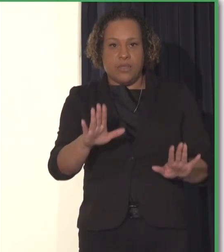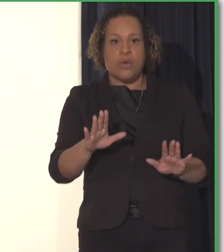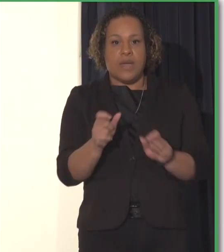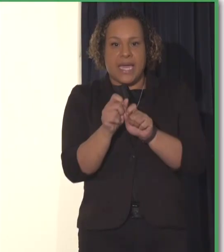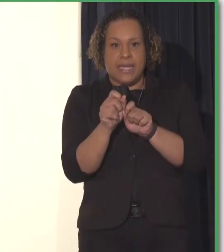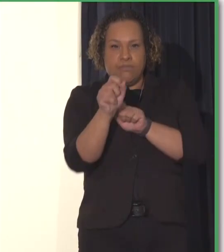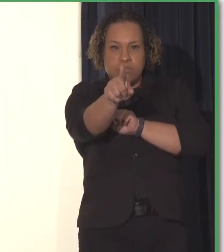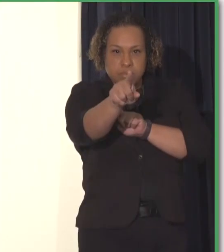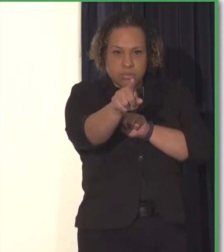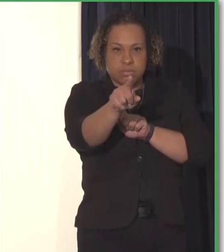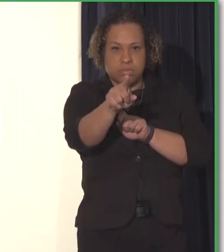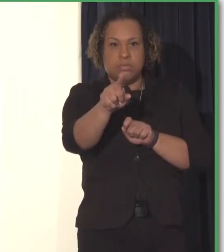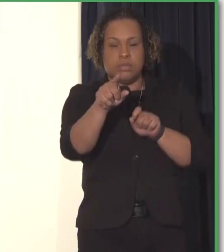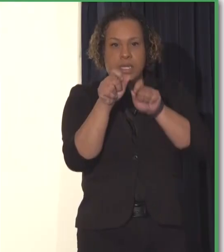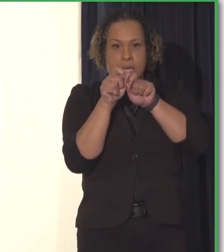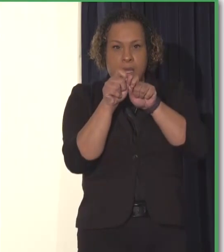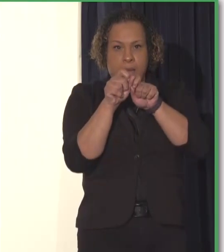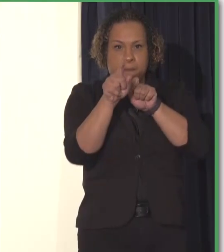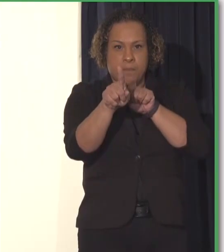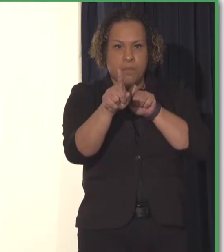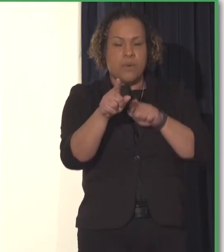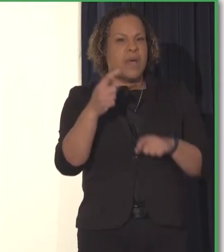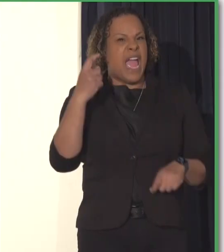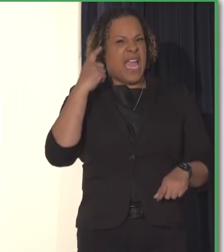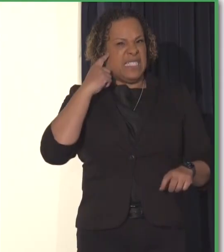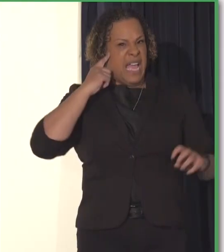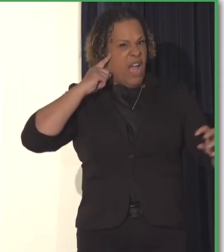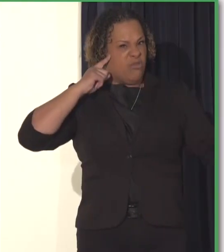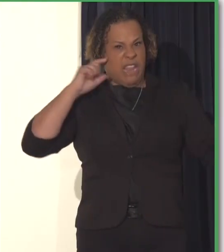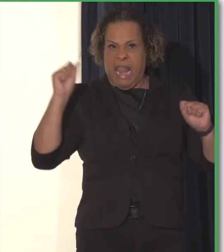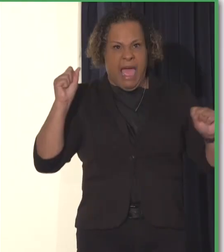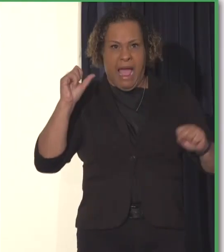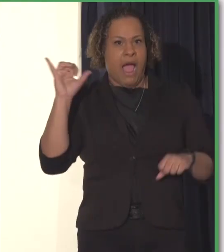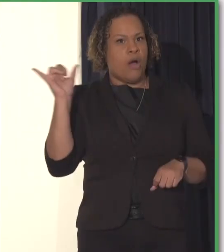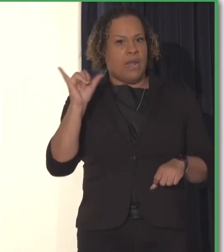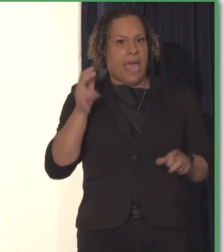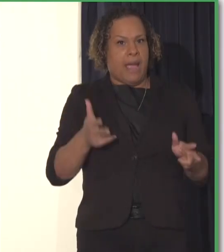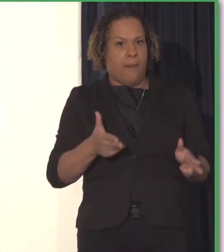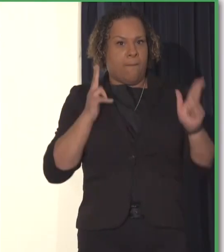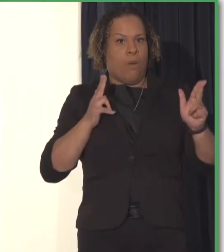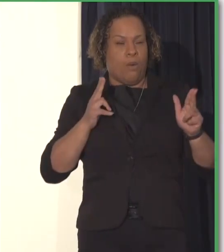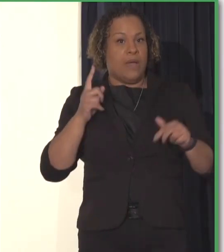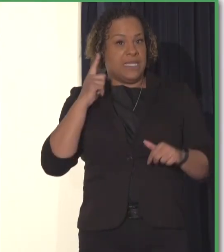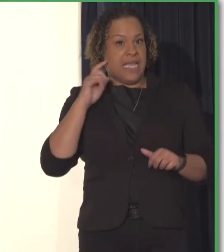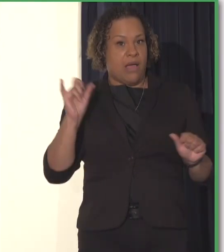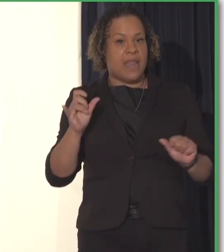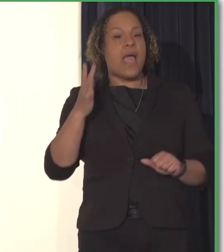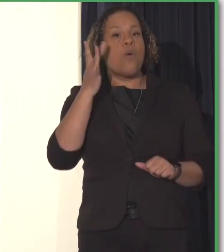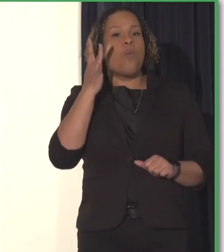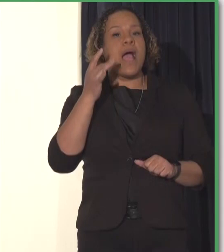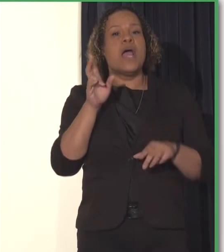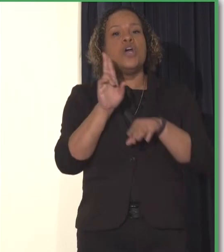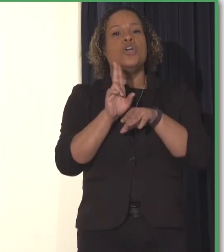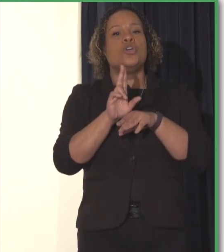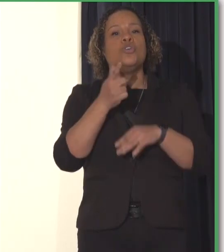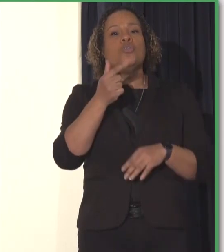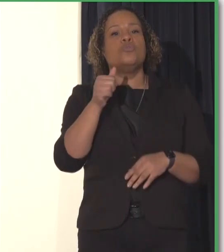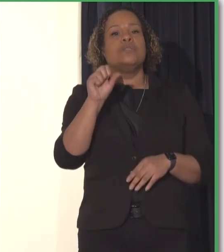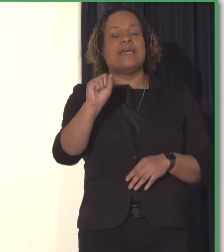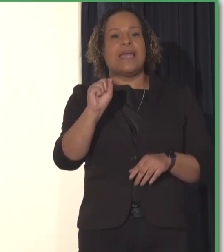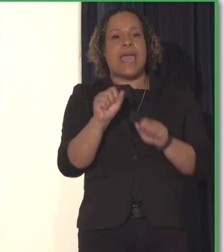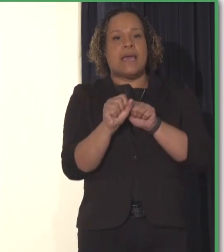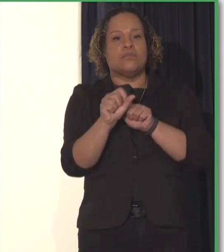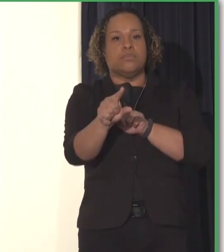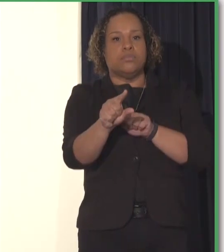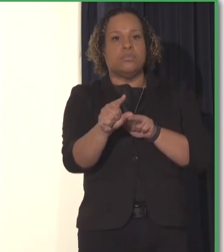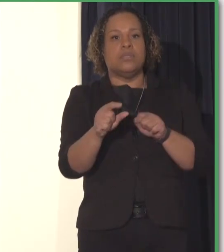projectile. Okay. Because it gives you a big bang. It sounds Right. like a weapon going off. All right, because it's gas powered. But it comes out in a string about